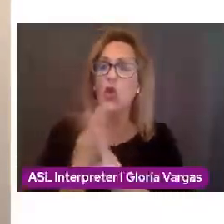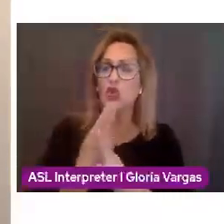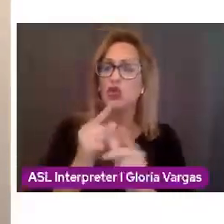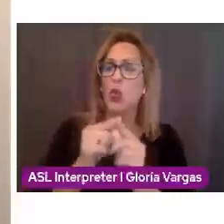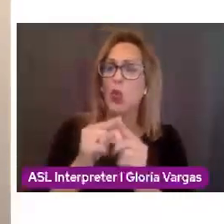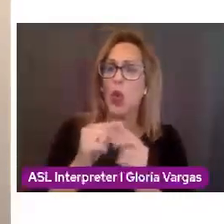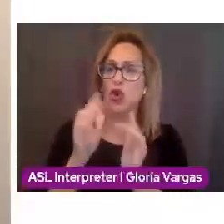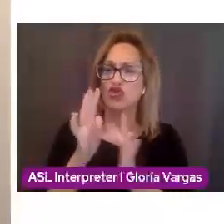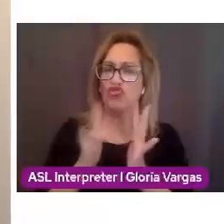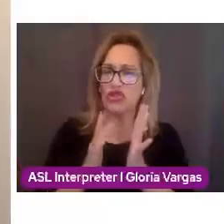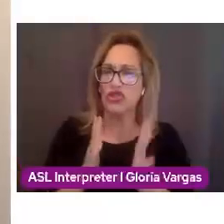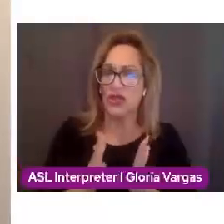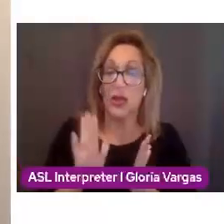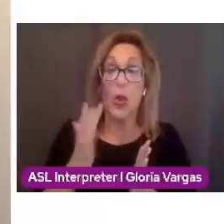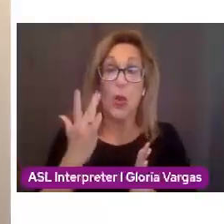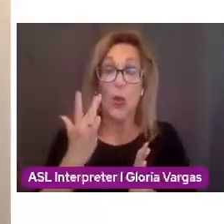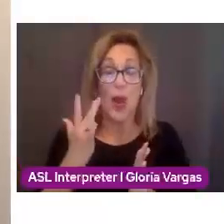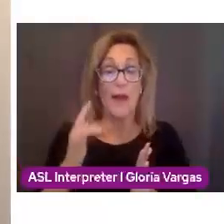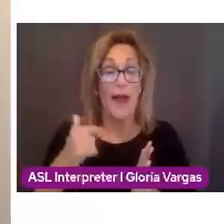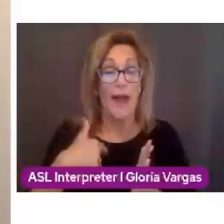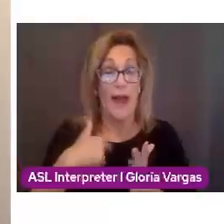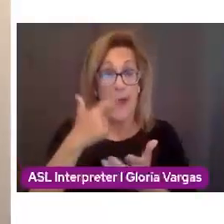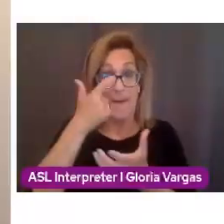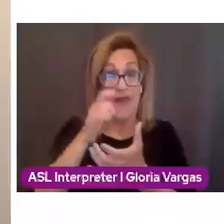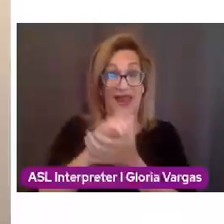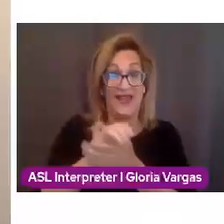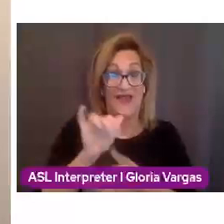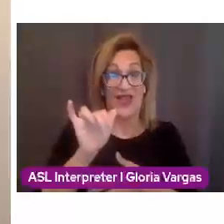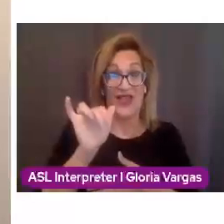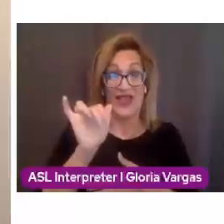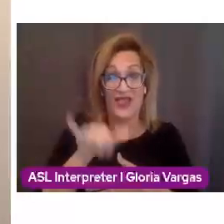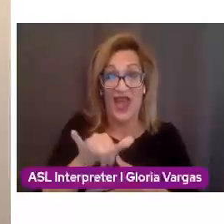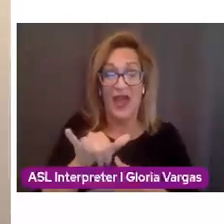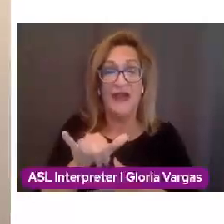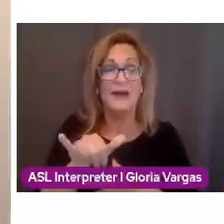not believe that if this case arose